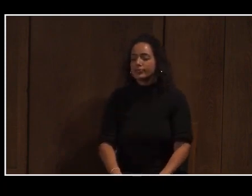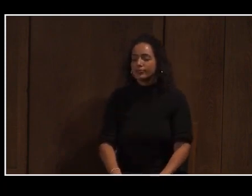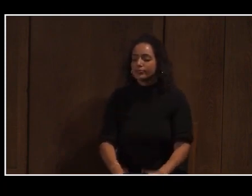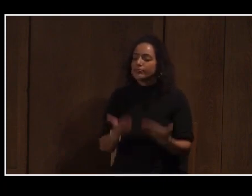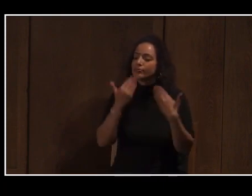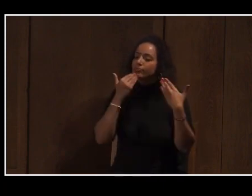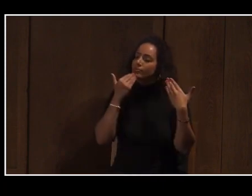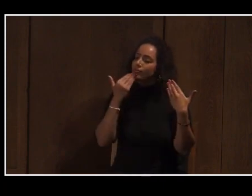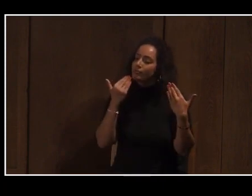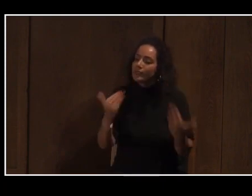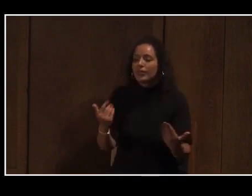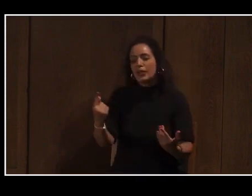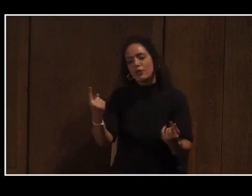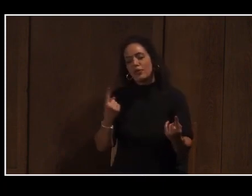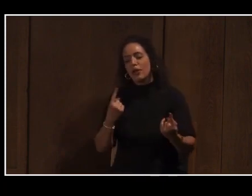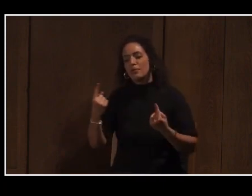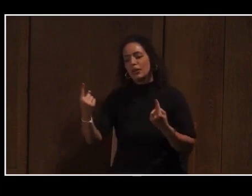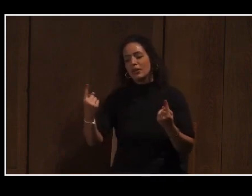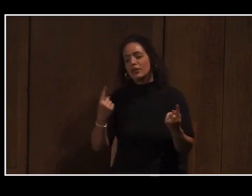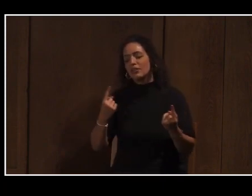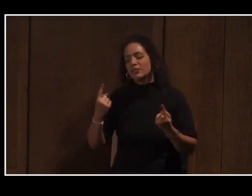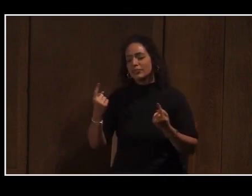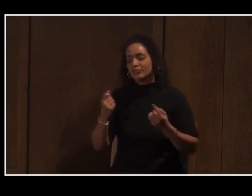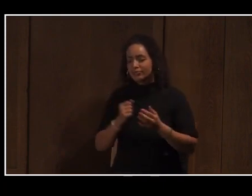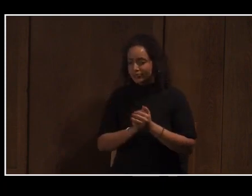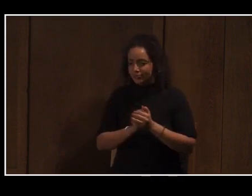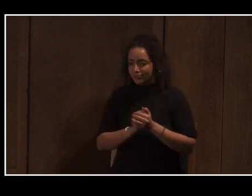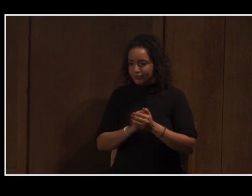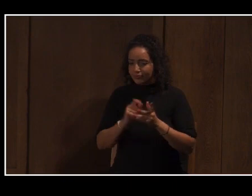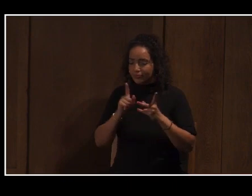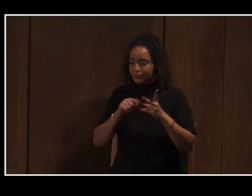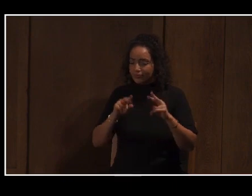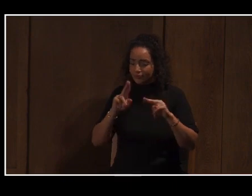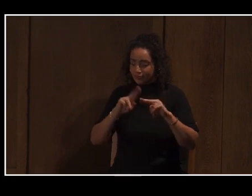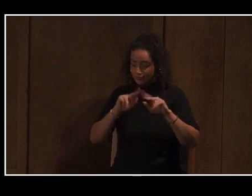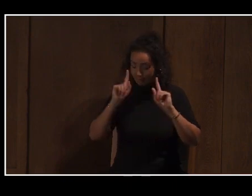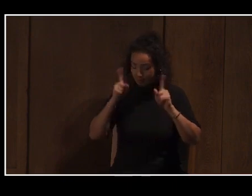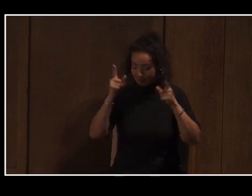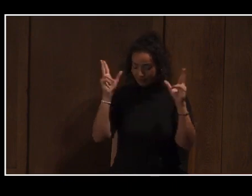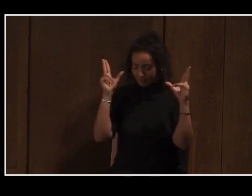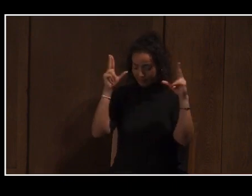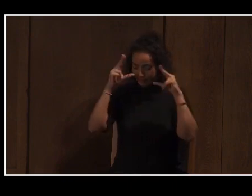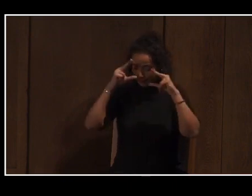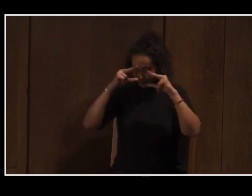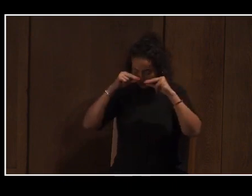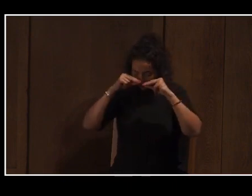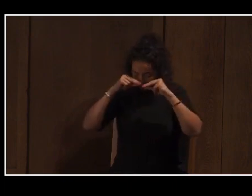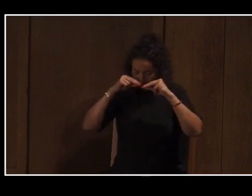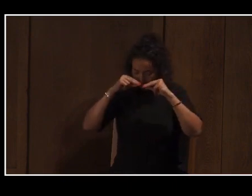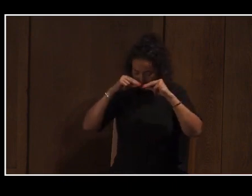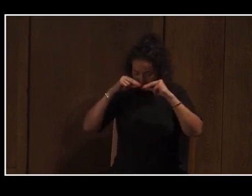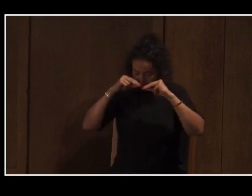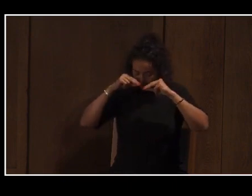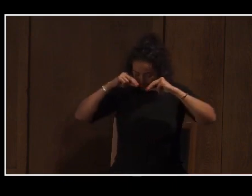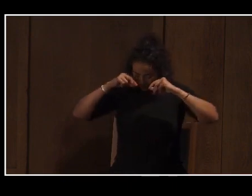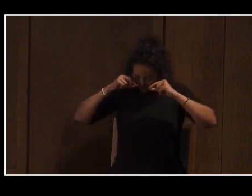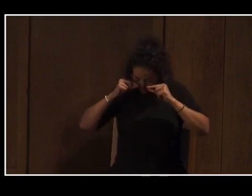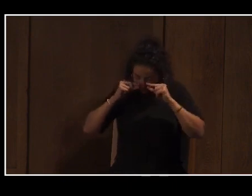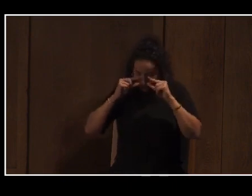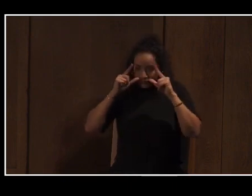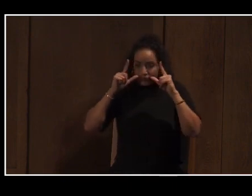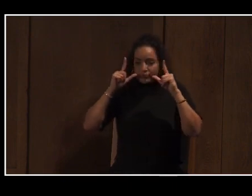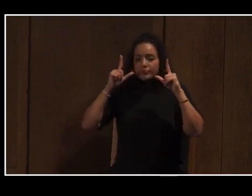Thank you for coming. If you've got your eyes closed, you might want to flicker them